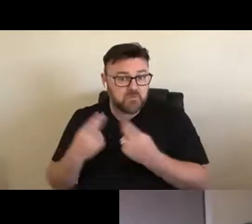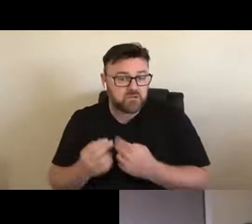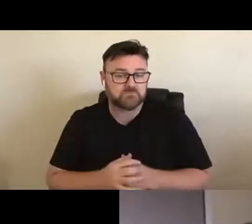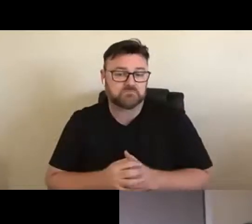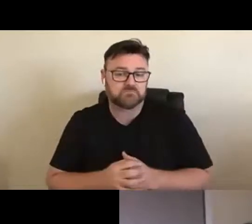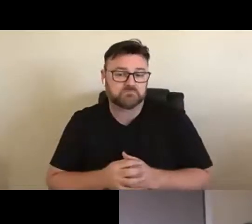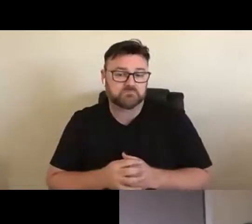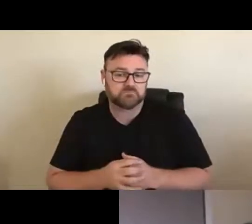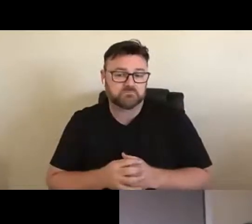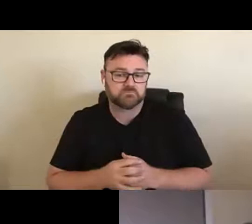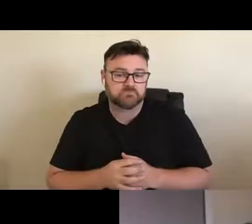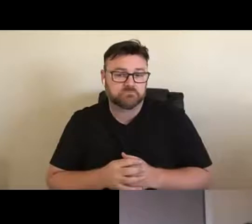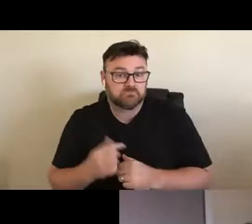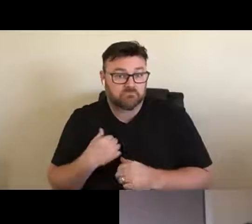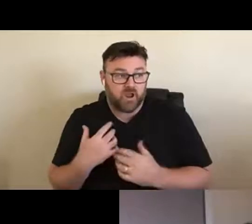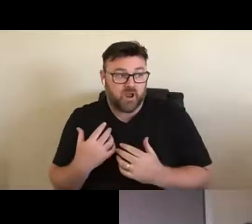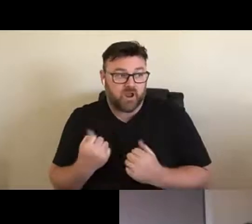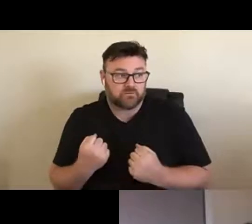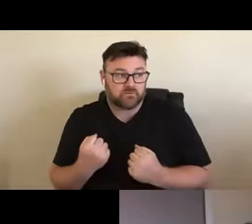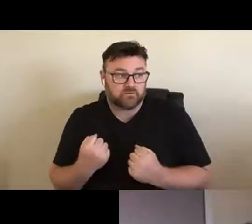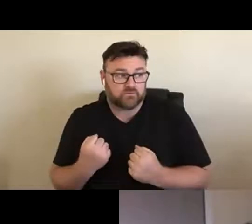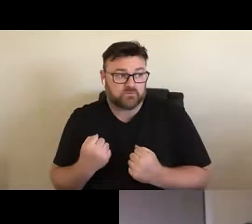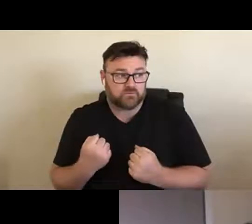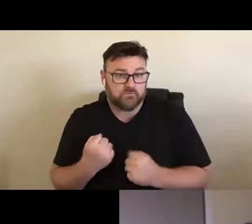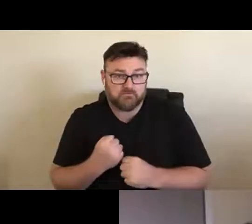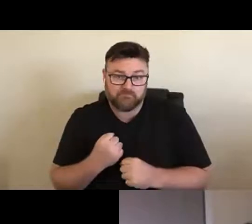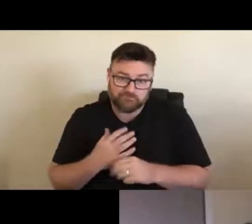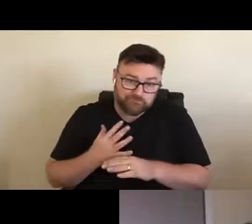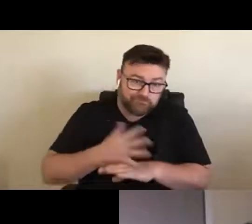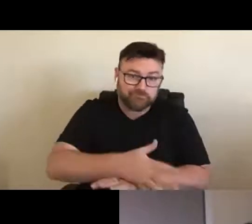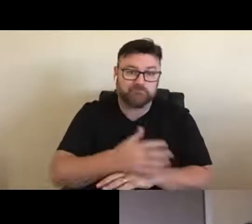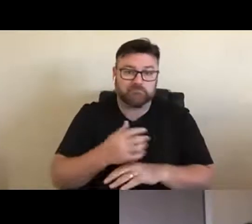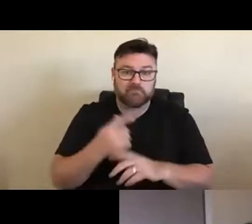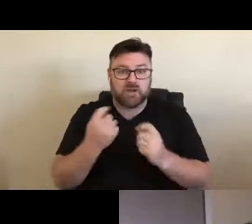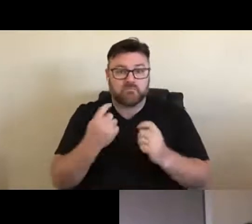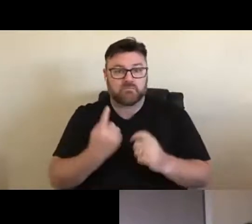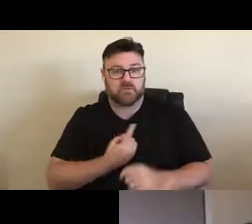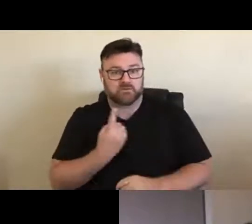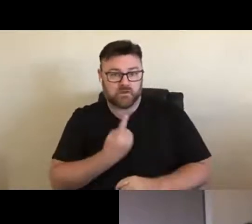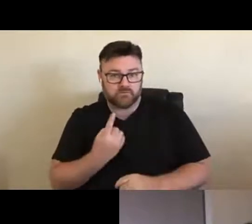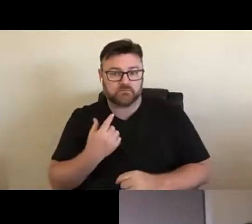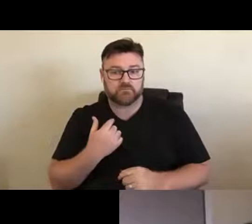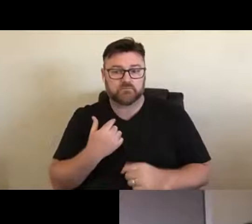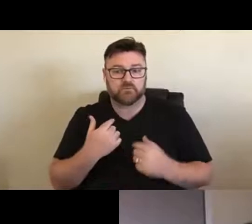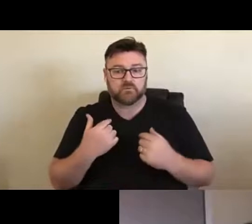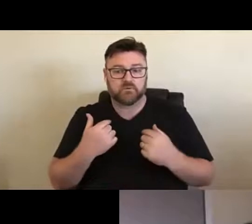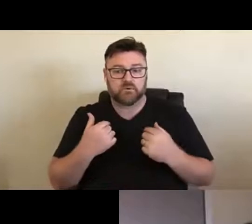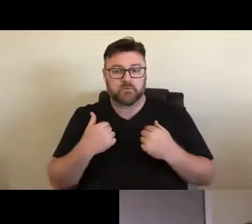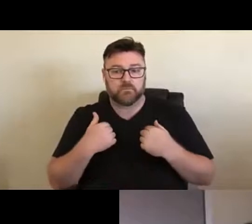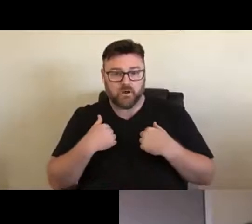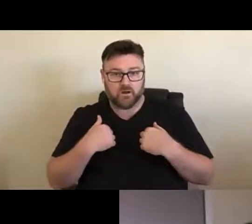and celebrate as a single parent the fact that I have graduated each of my children, 3 of